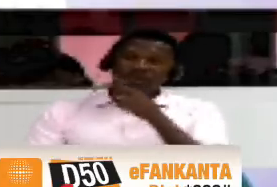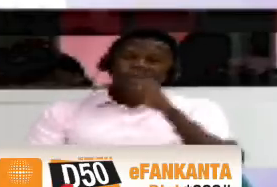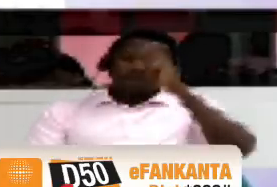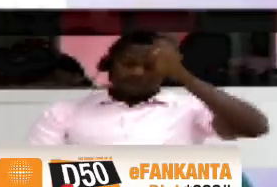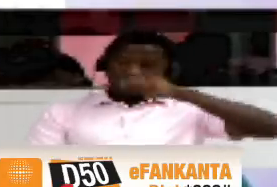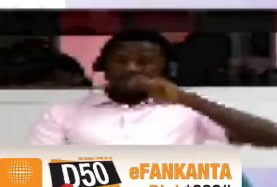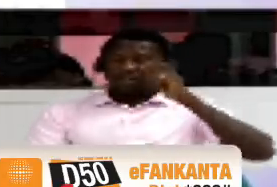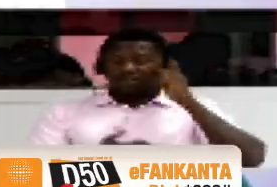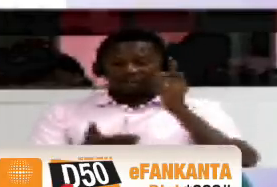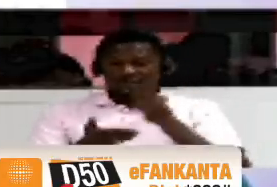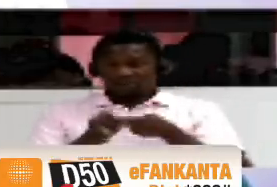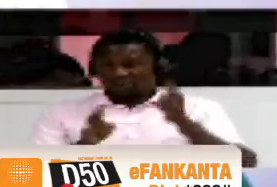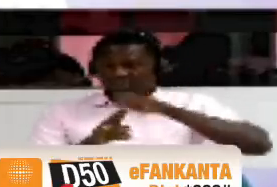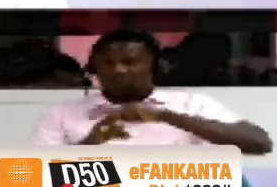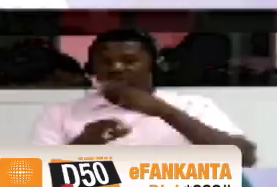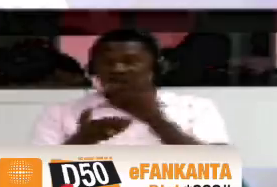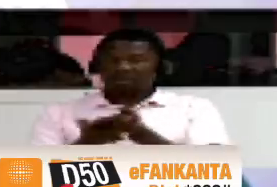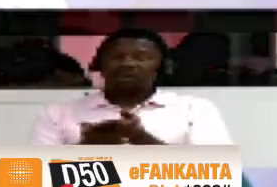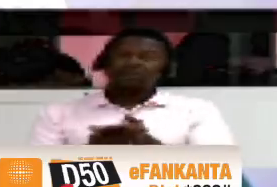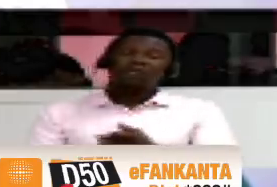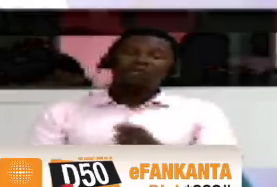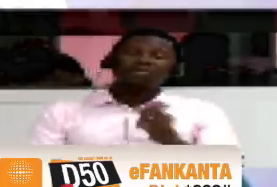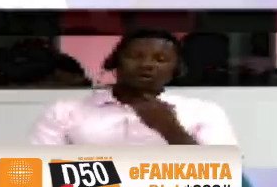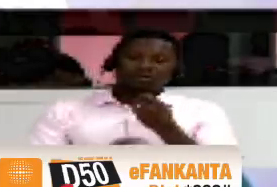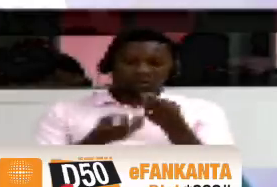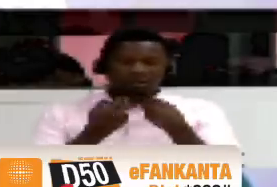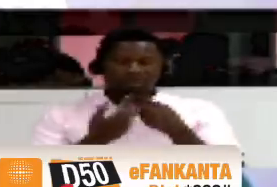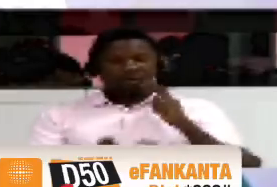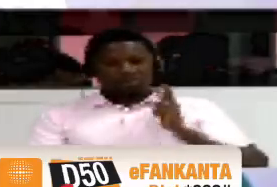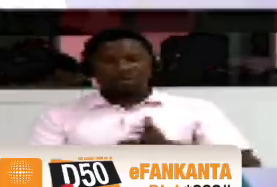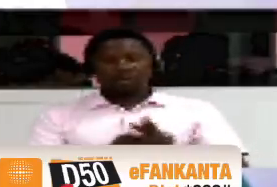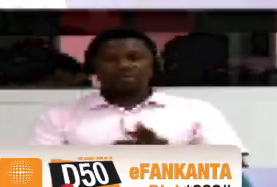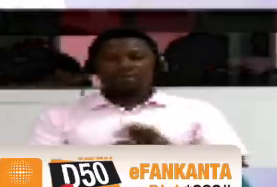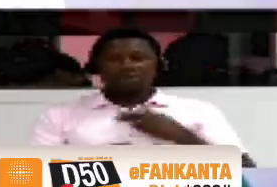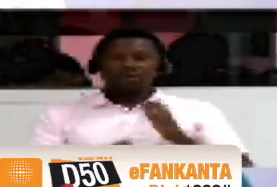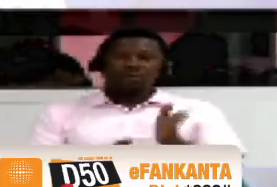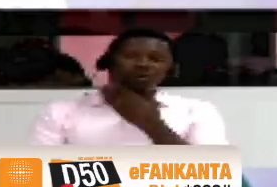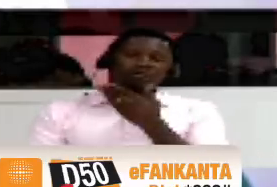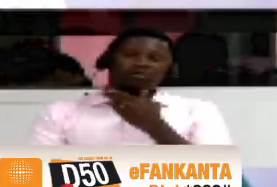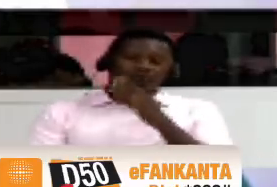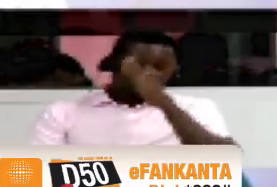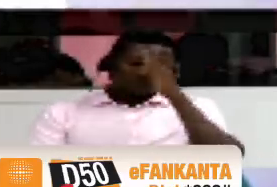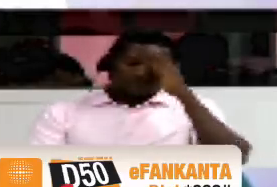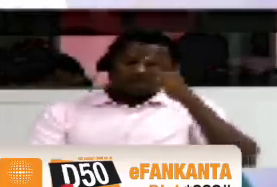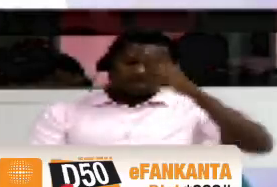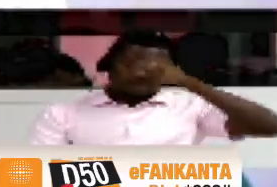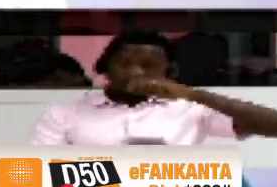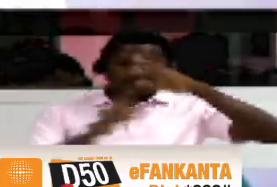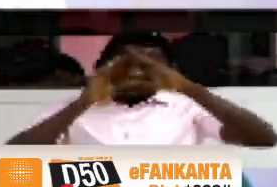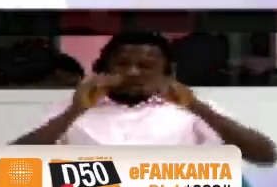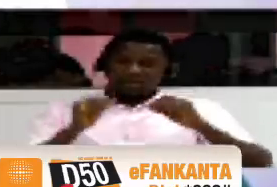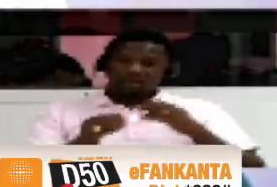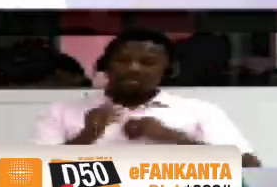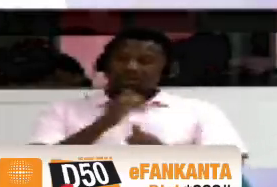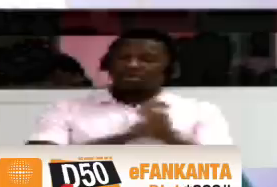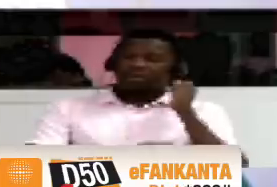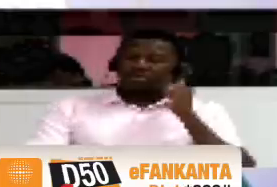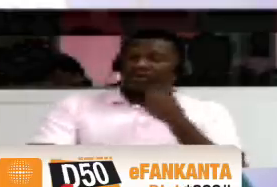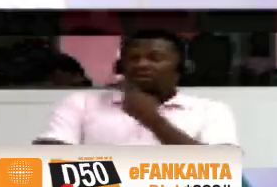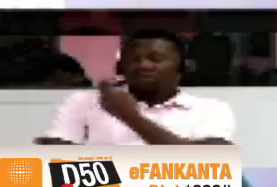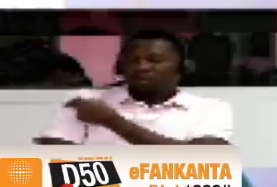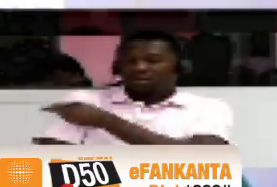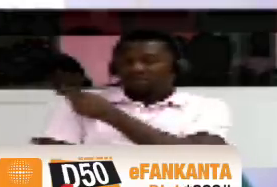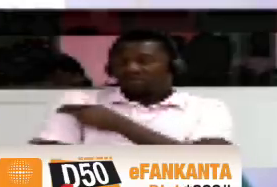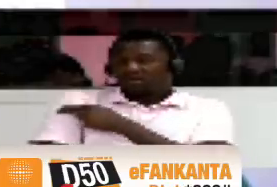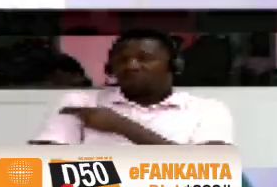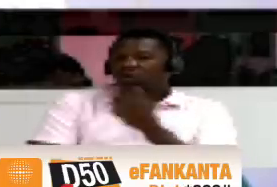that. Ibrahim said he went to report the matter to Brikama Police Station and then came back to the health center before he went home